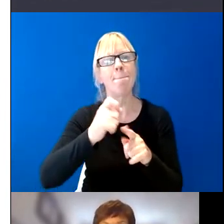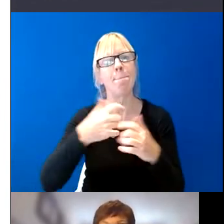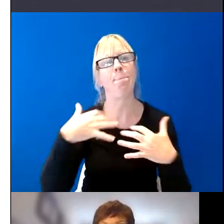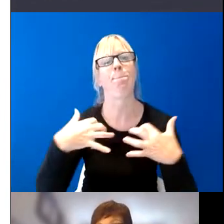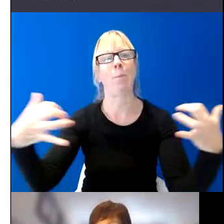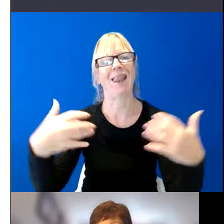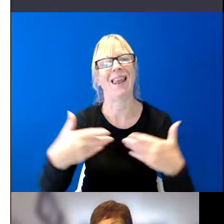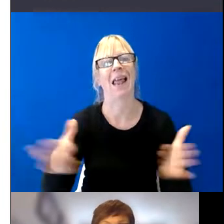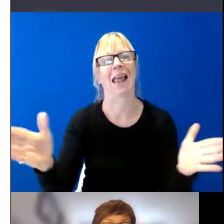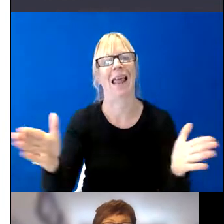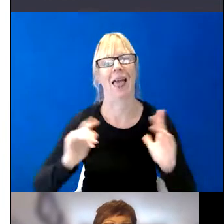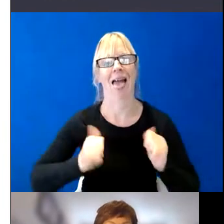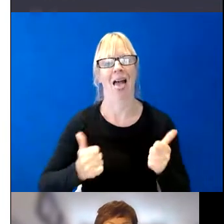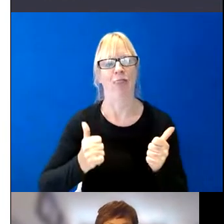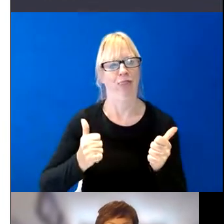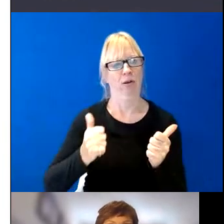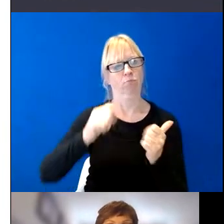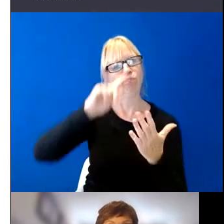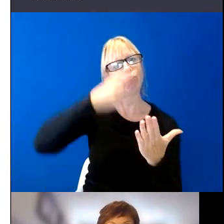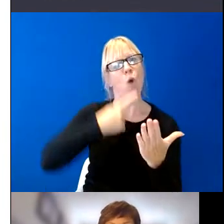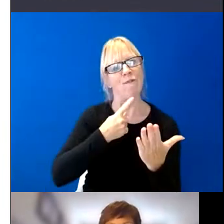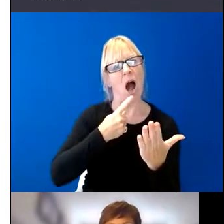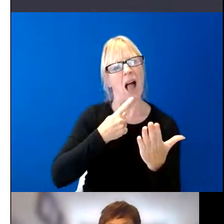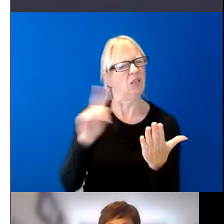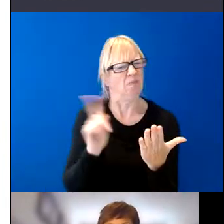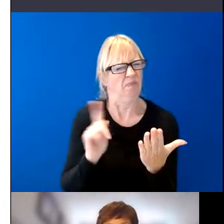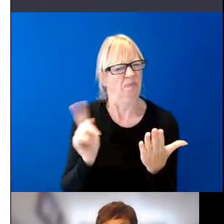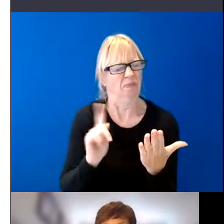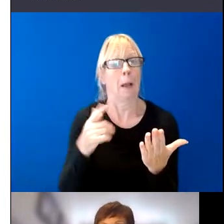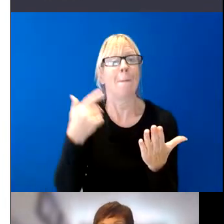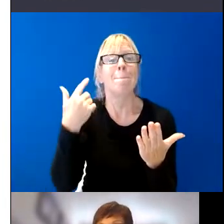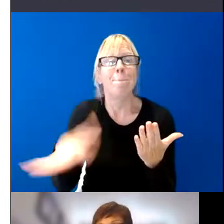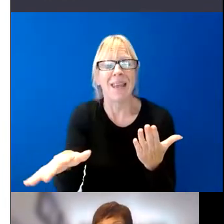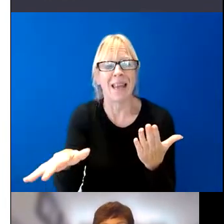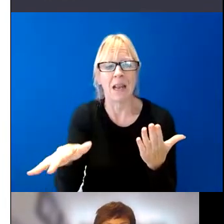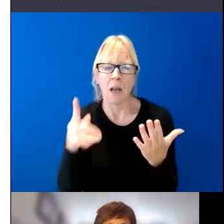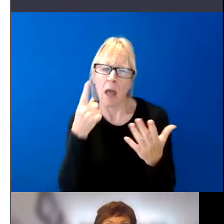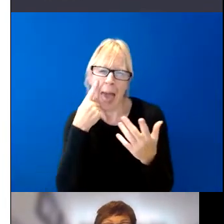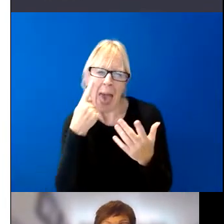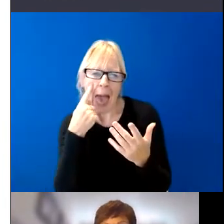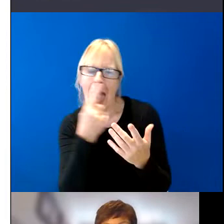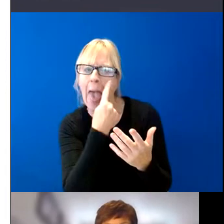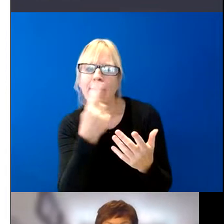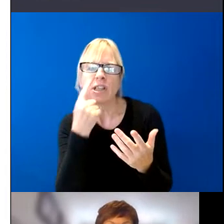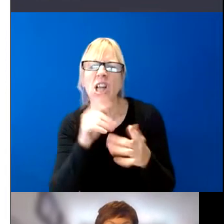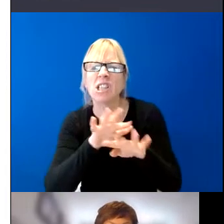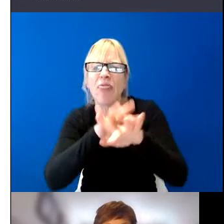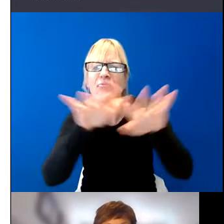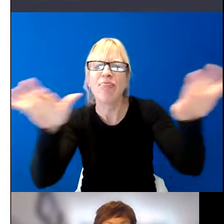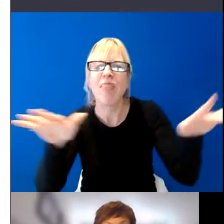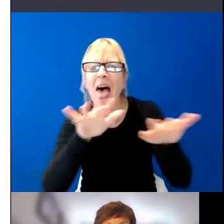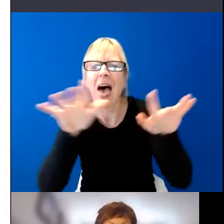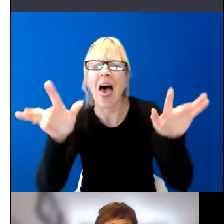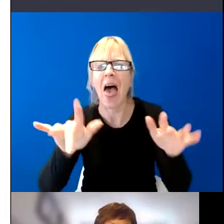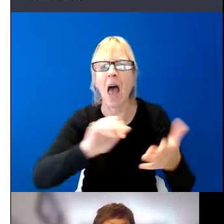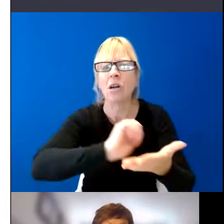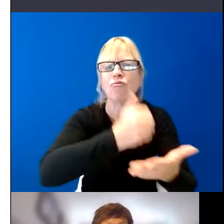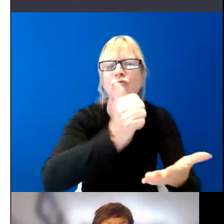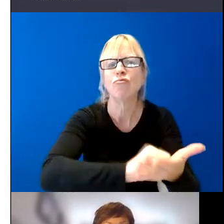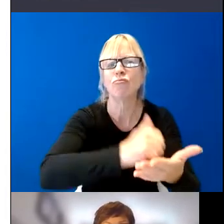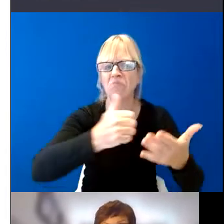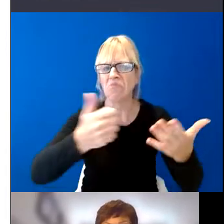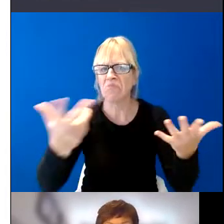information. So we've done or commissioned a desktop analysis of the evidence that's out there in the published literature, the